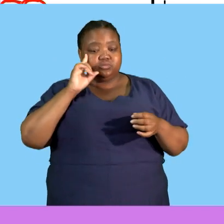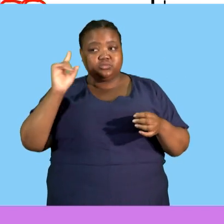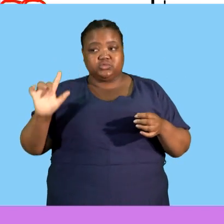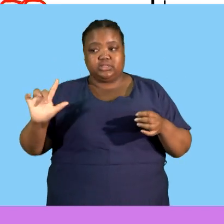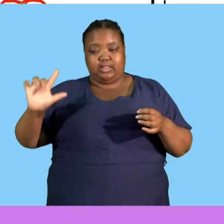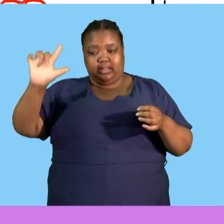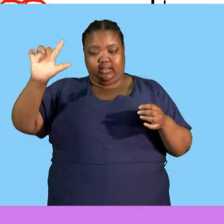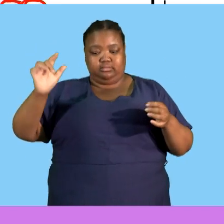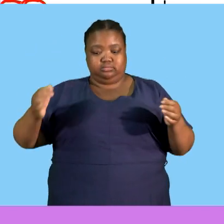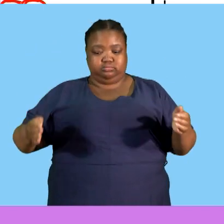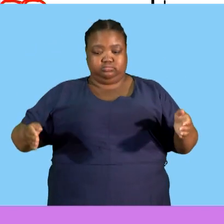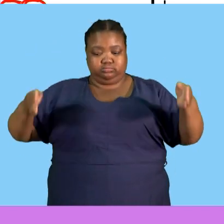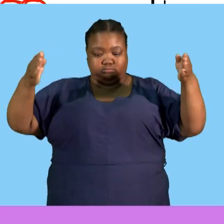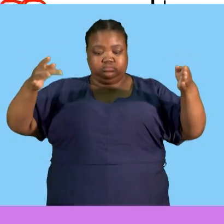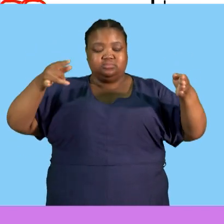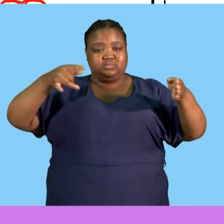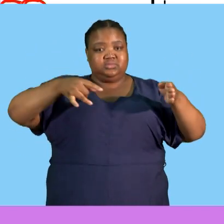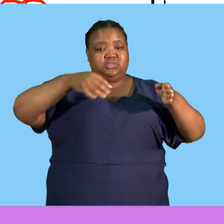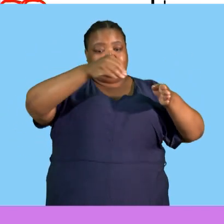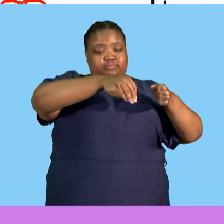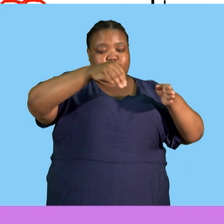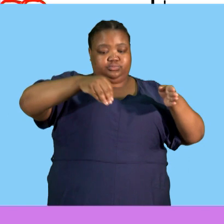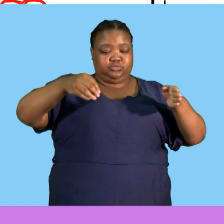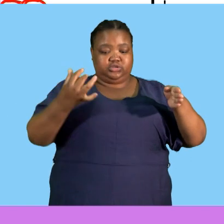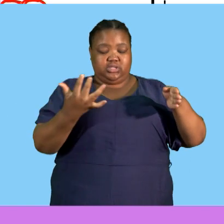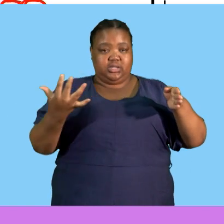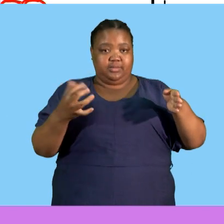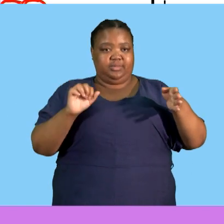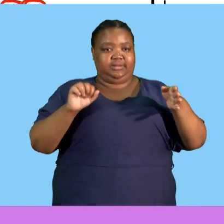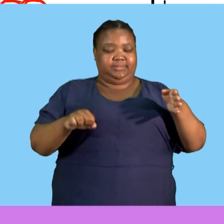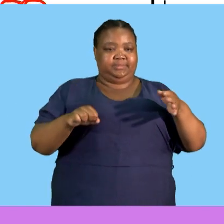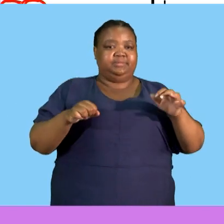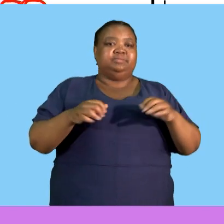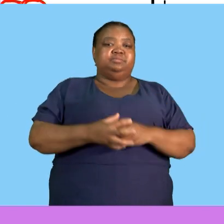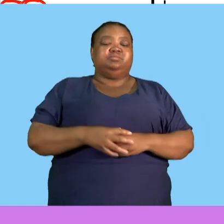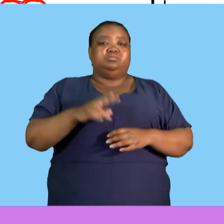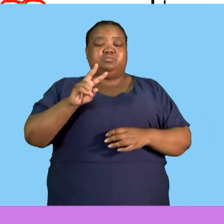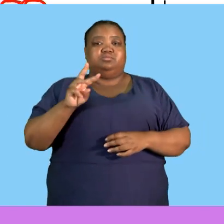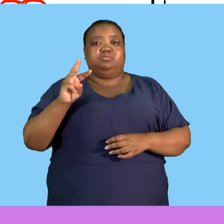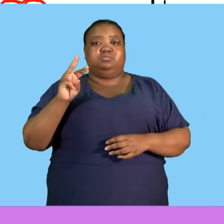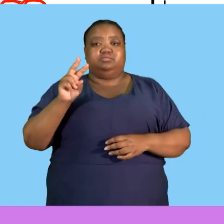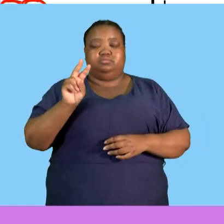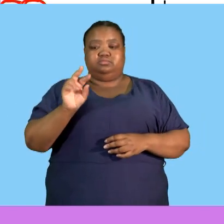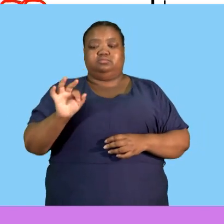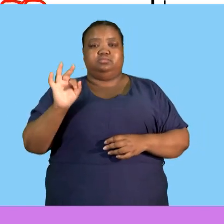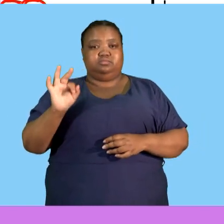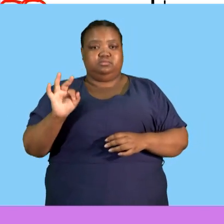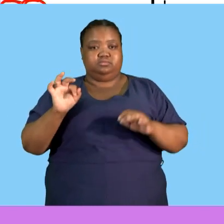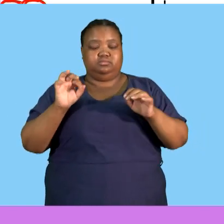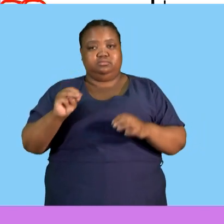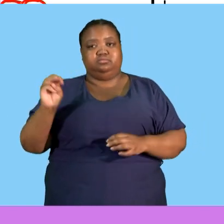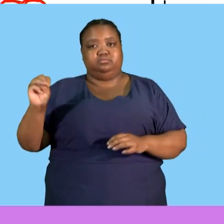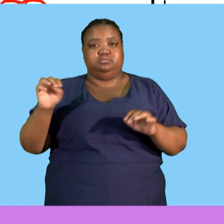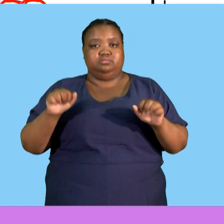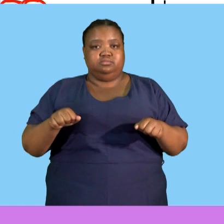okay, vertically to see how many will fit in like that. So I took the 120 divided by the 23 millimeters, the